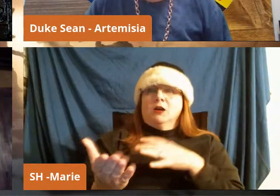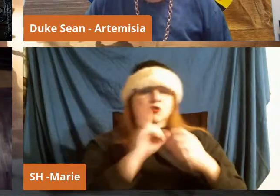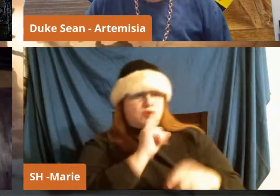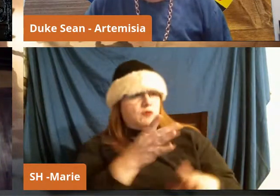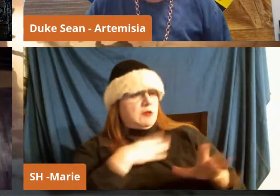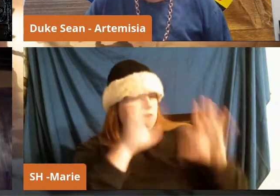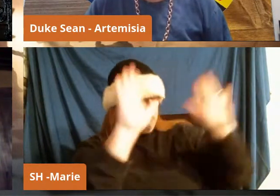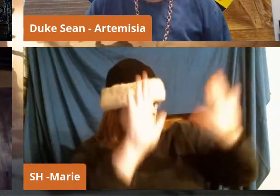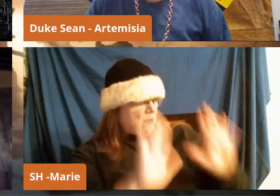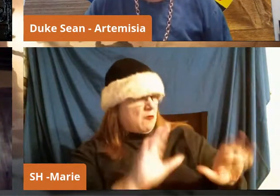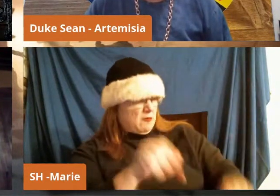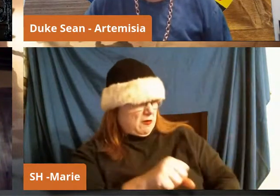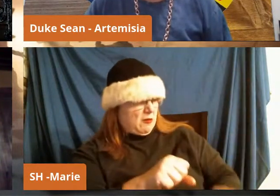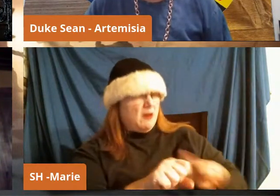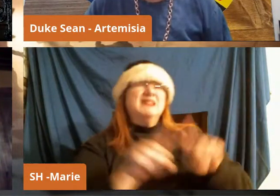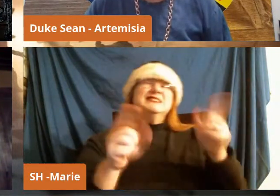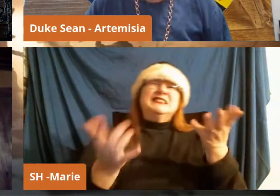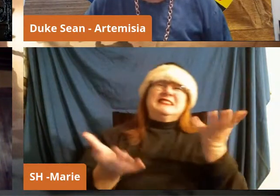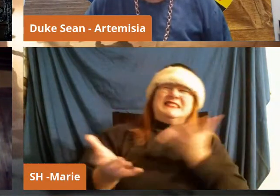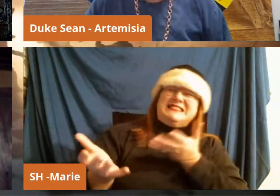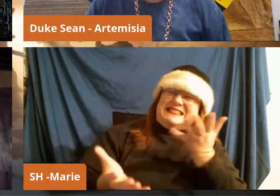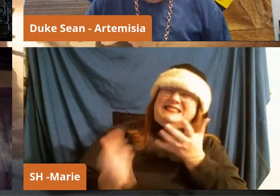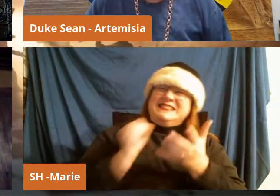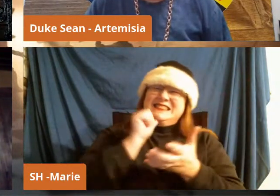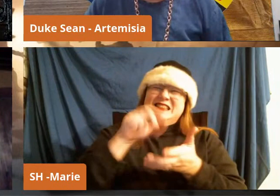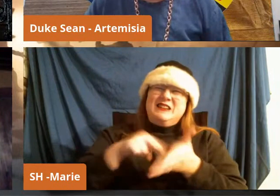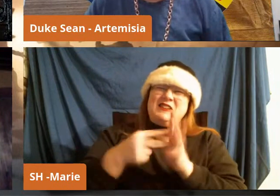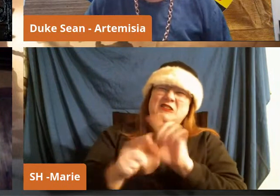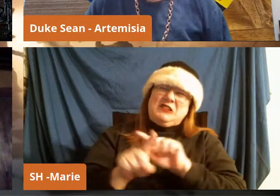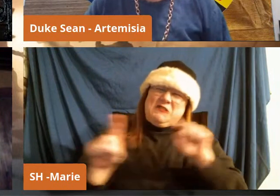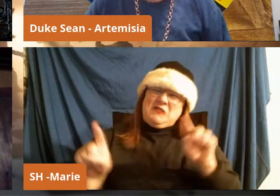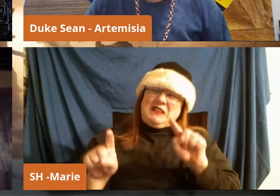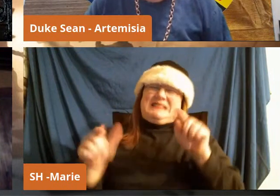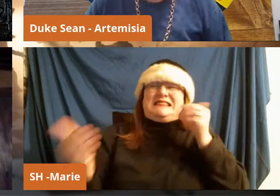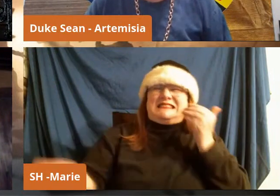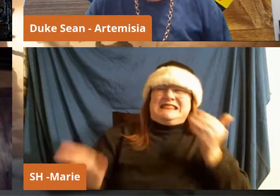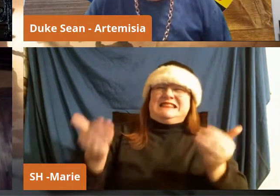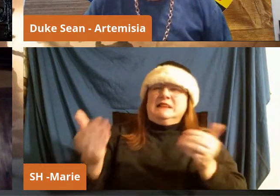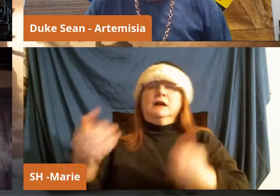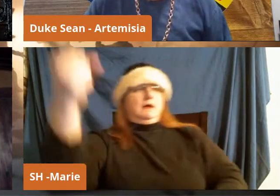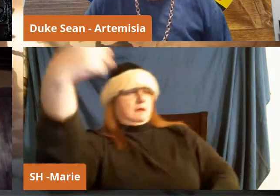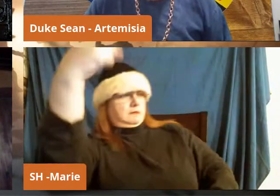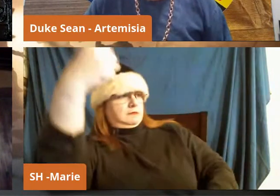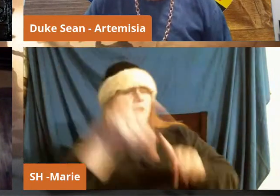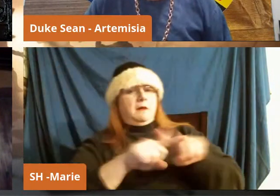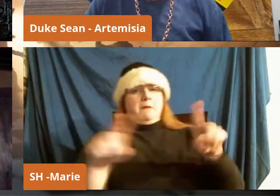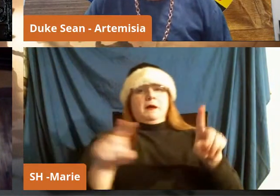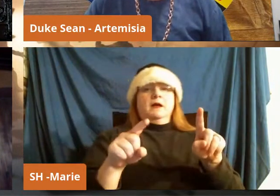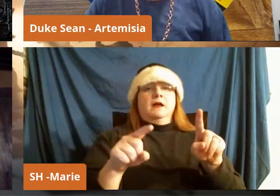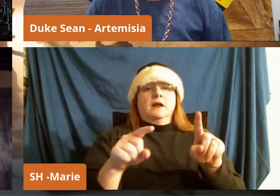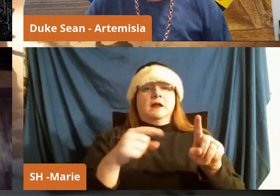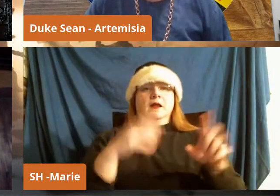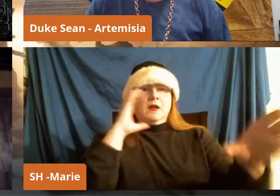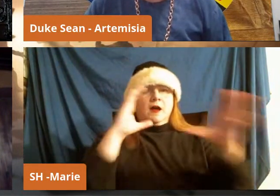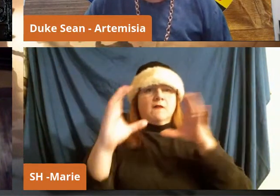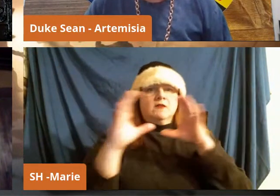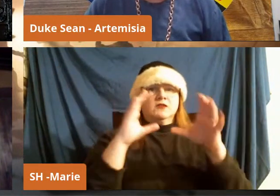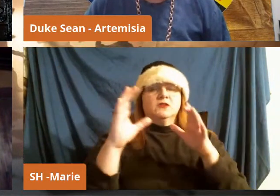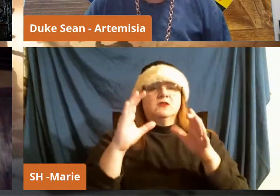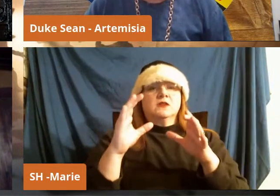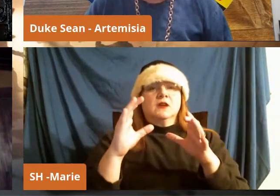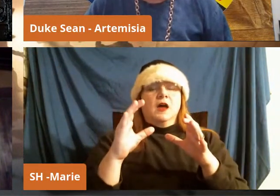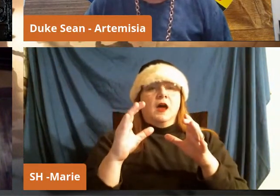that's great. Or I say, well, maybe let's do something a little different. Yeah. That's a conversation